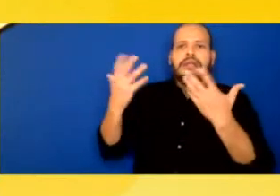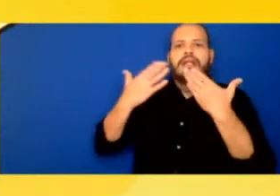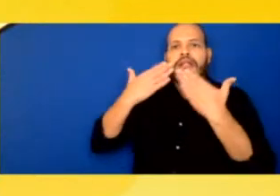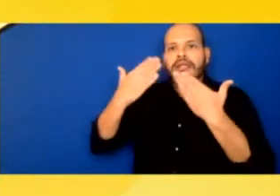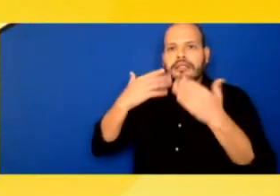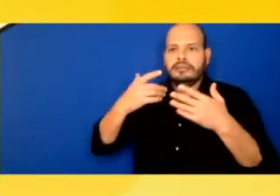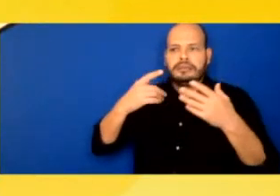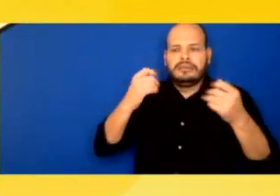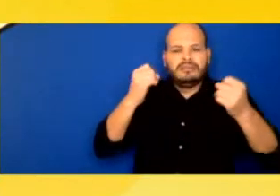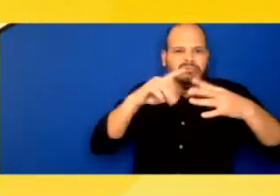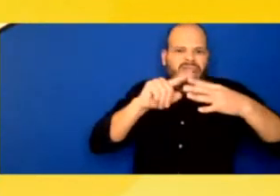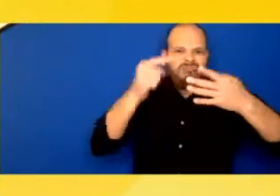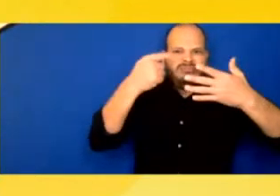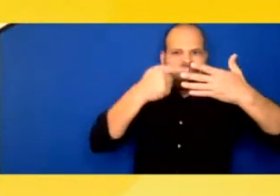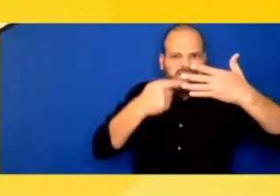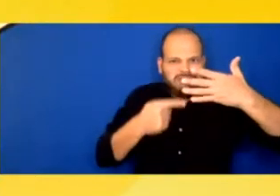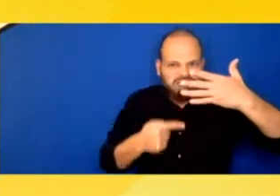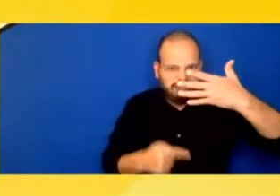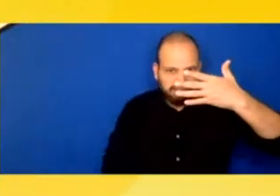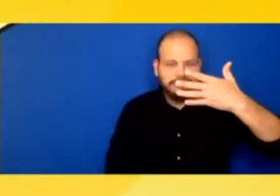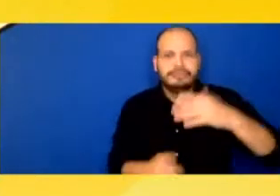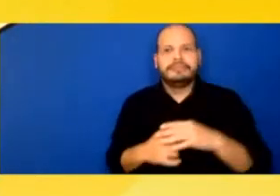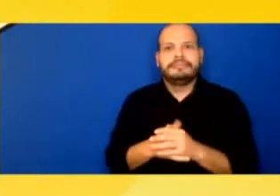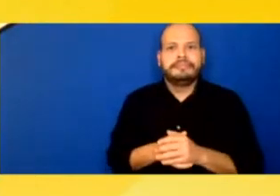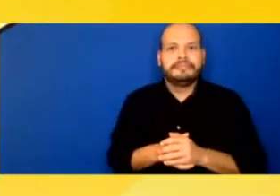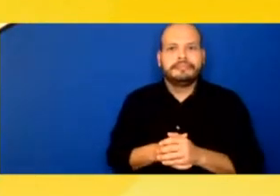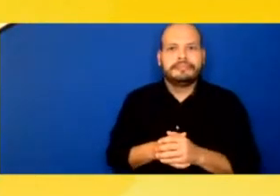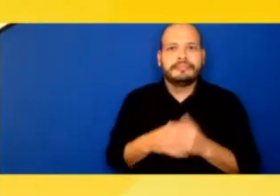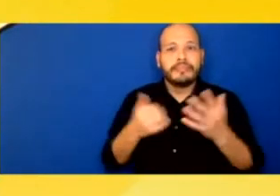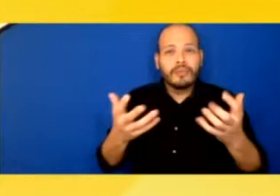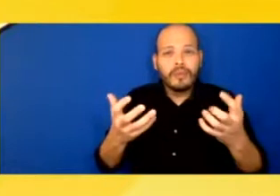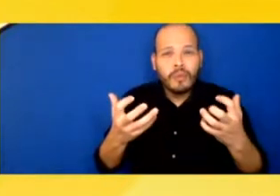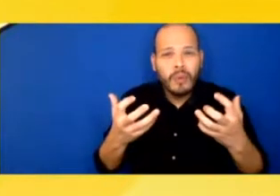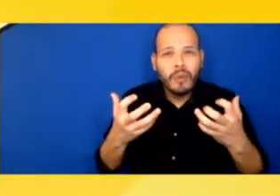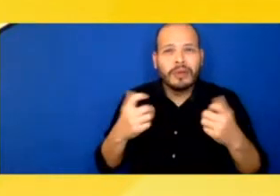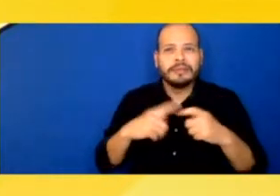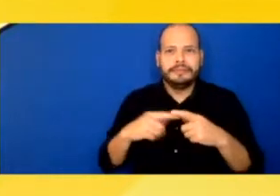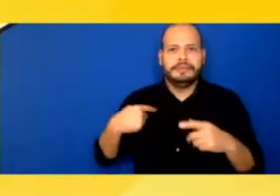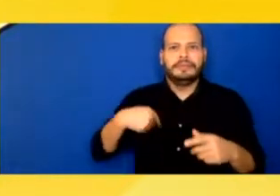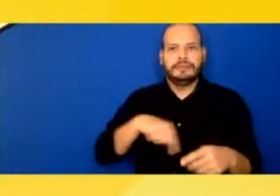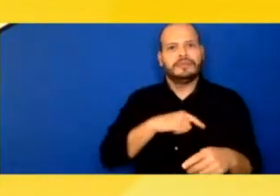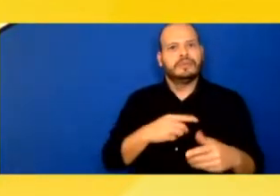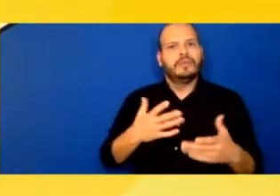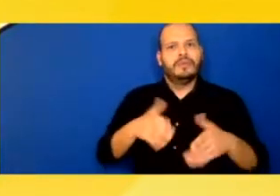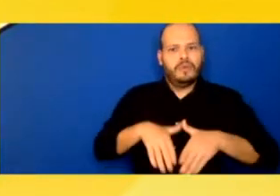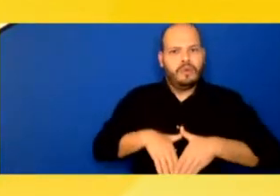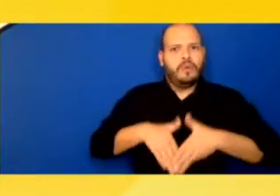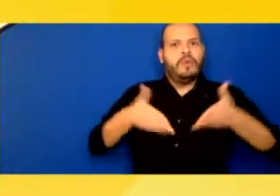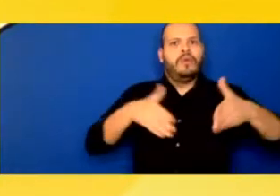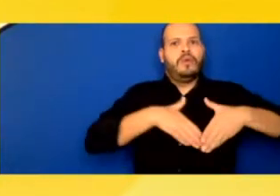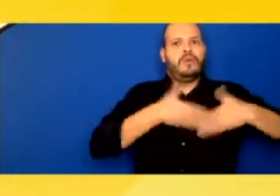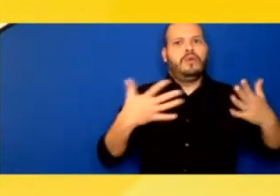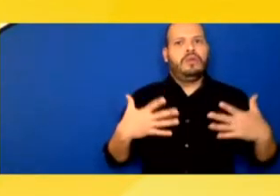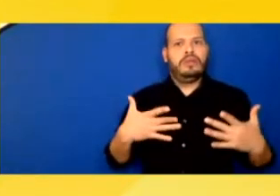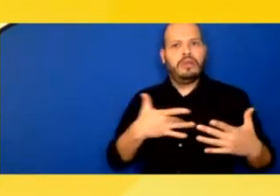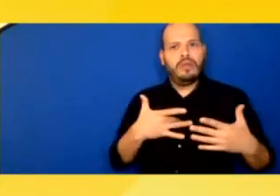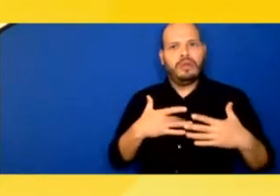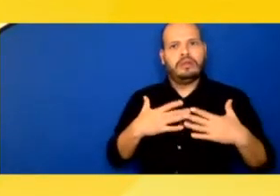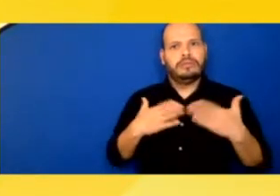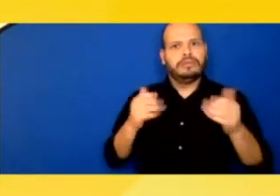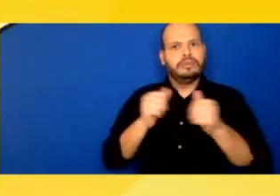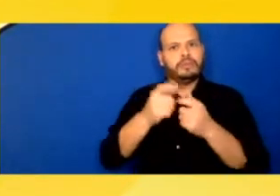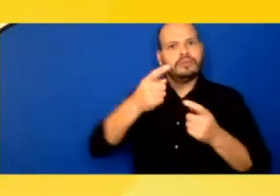our hearts to include others, our minds to think for them, our success to uplift them. We pray that you